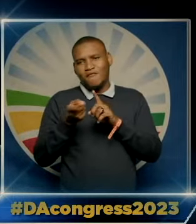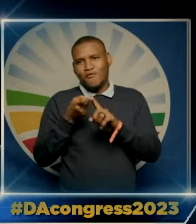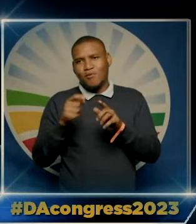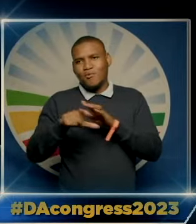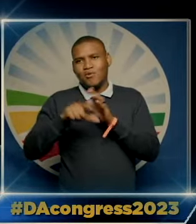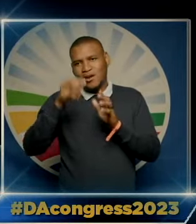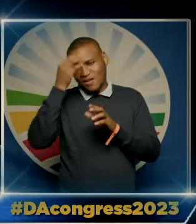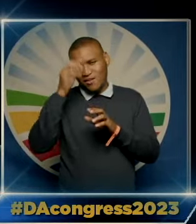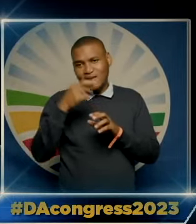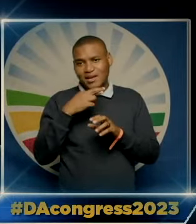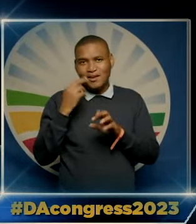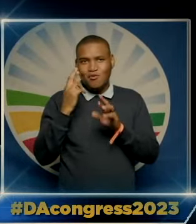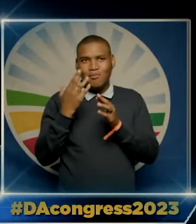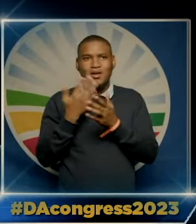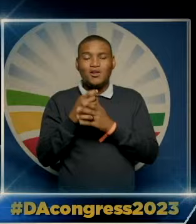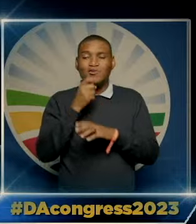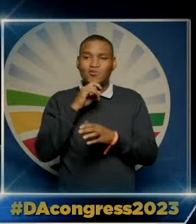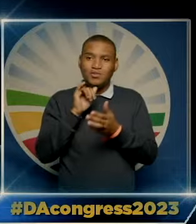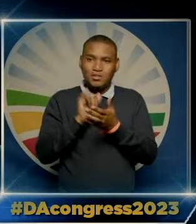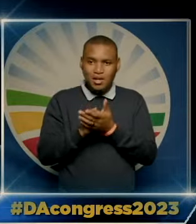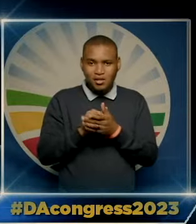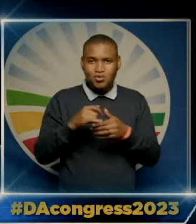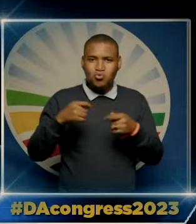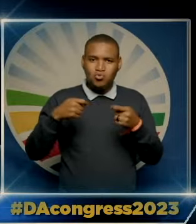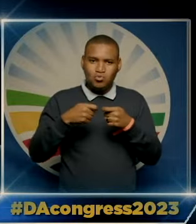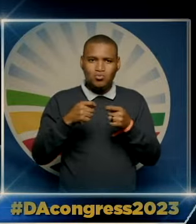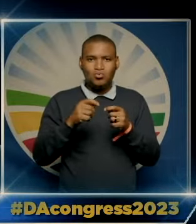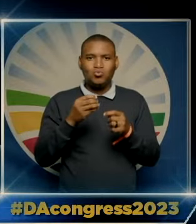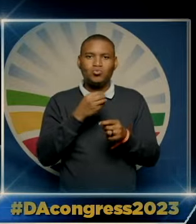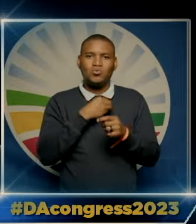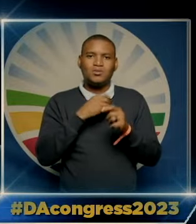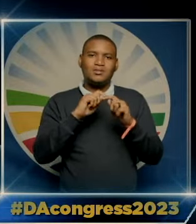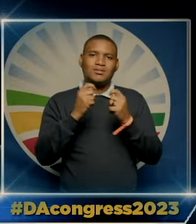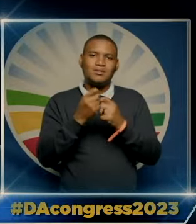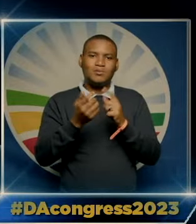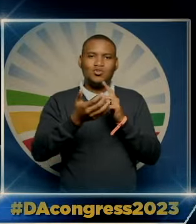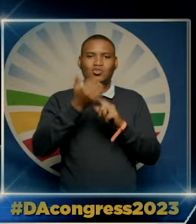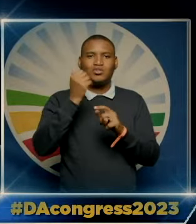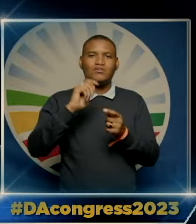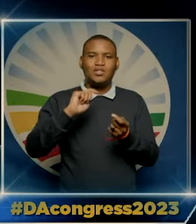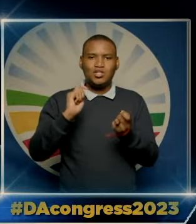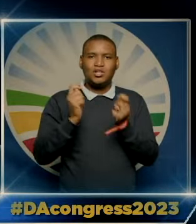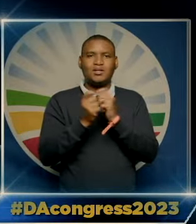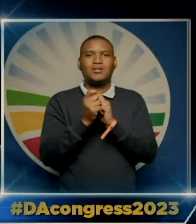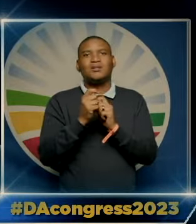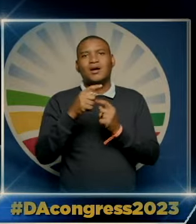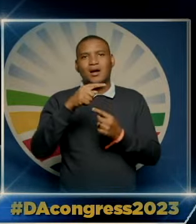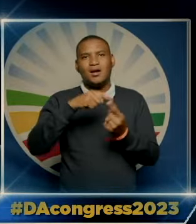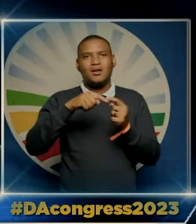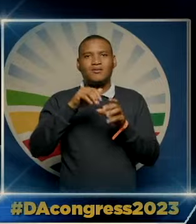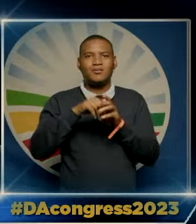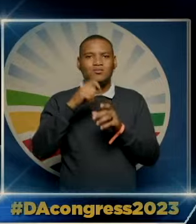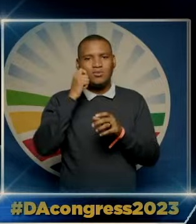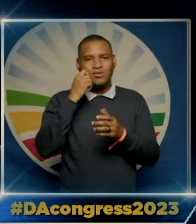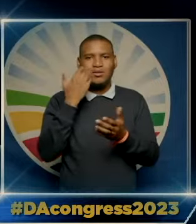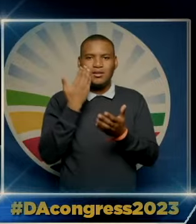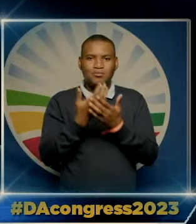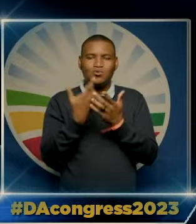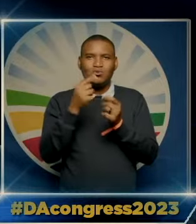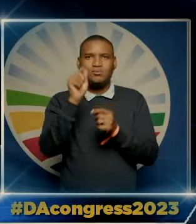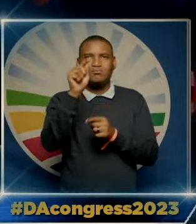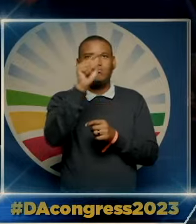really hope that I can use that, contribute towards a team, and achieve the turnaround in Tshwane that we've been able to do in many other